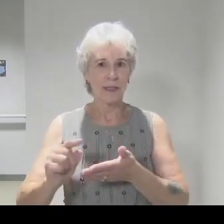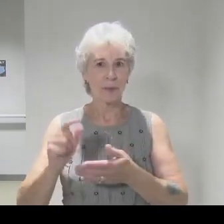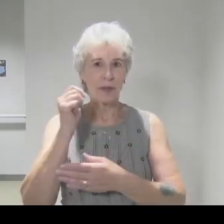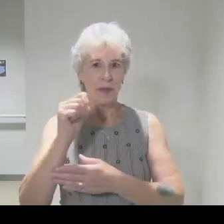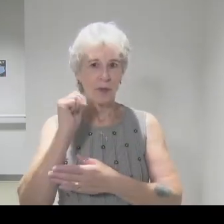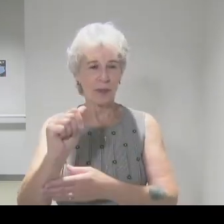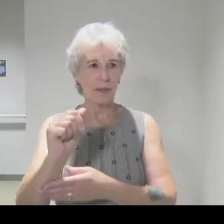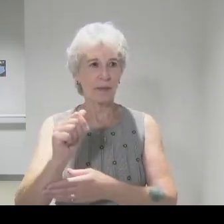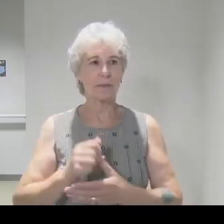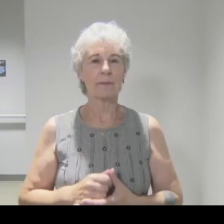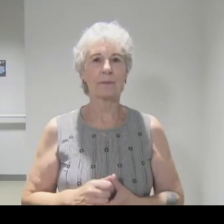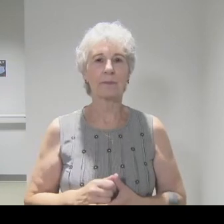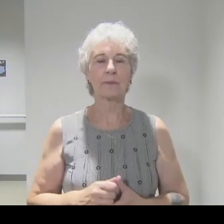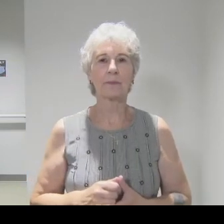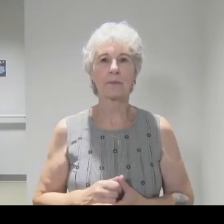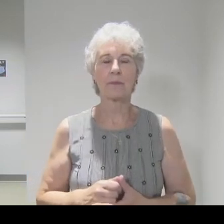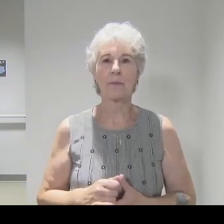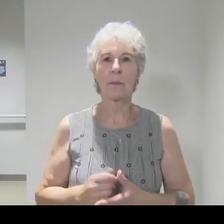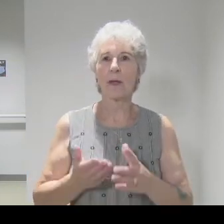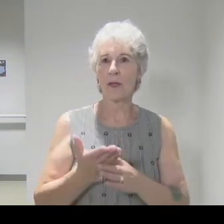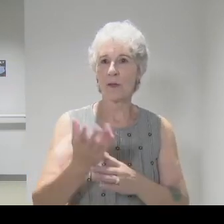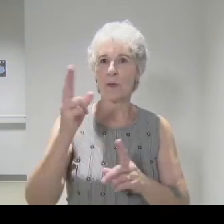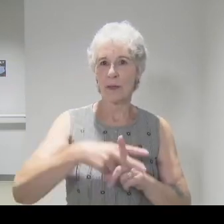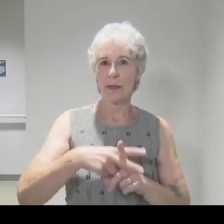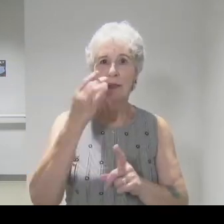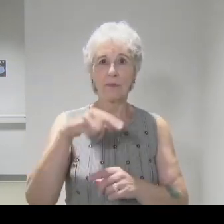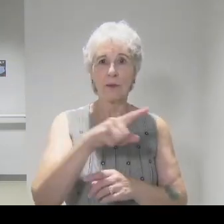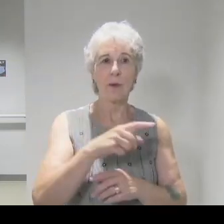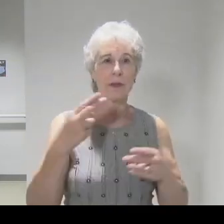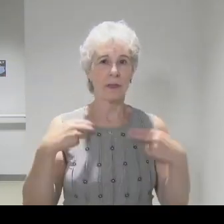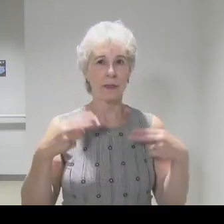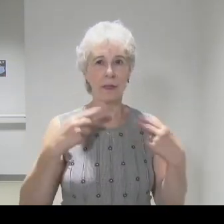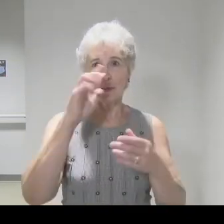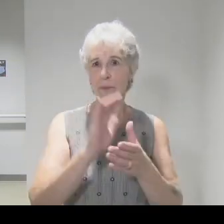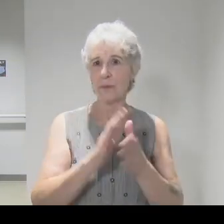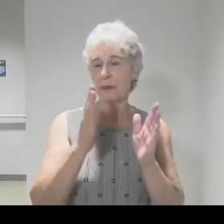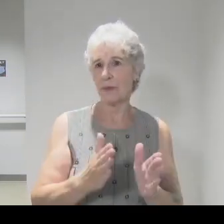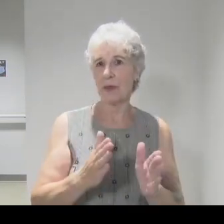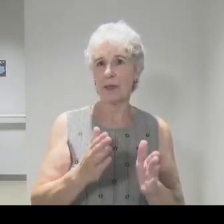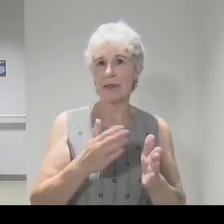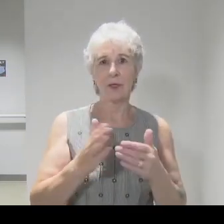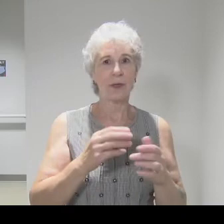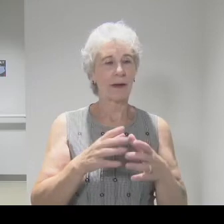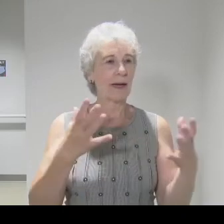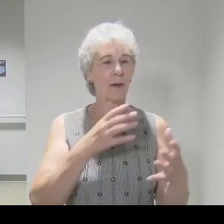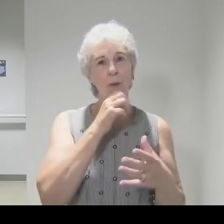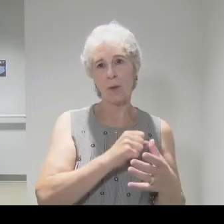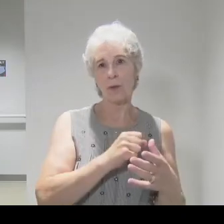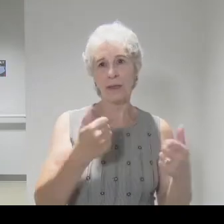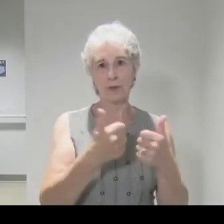by way of application, if you're a young believer, how old? I would like to challenge you